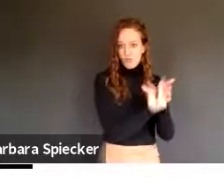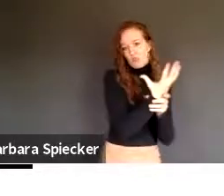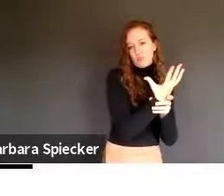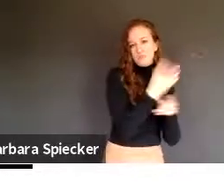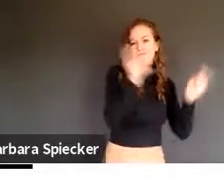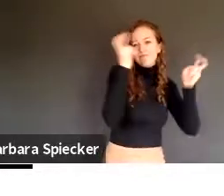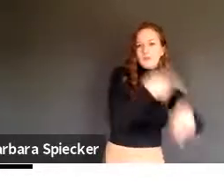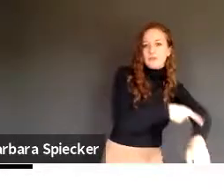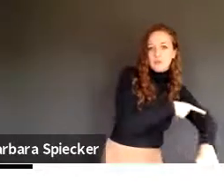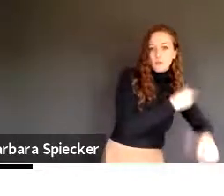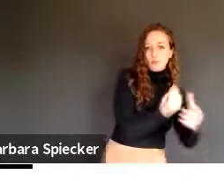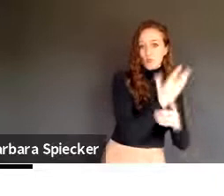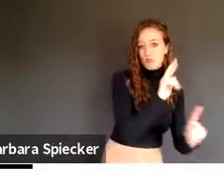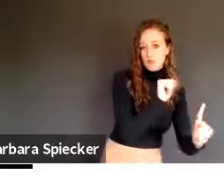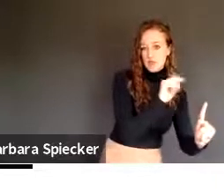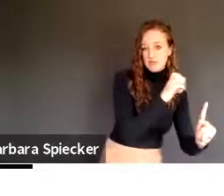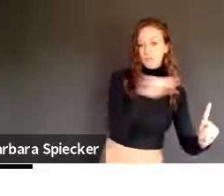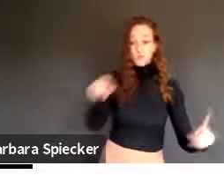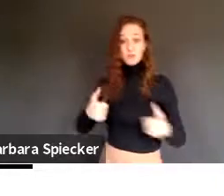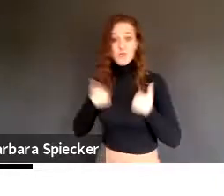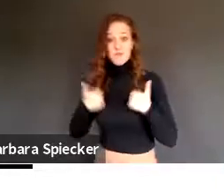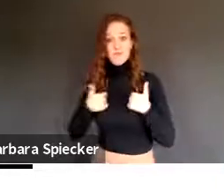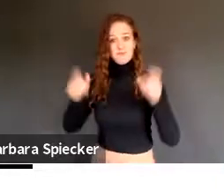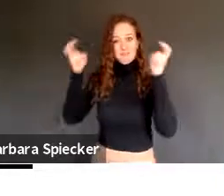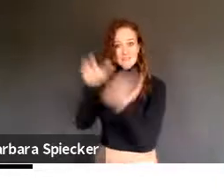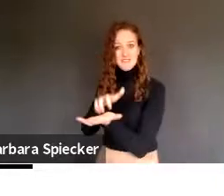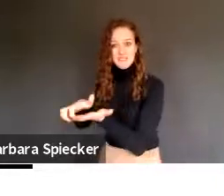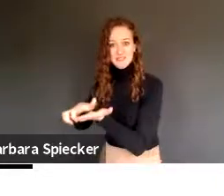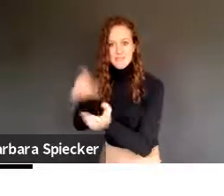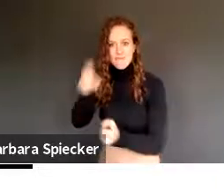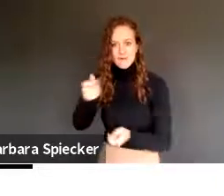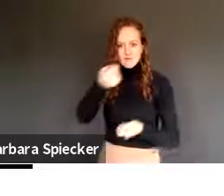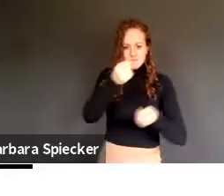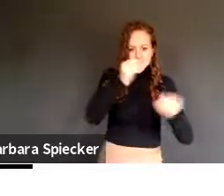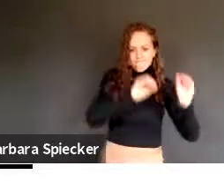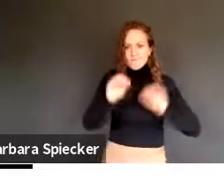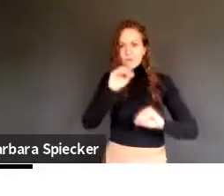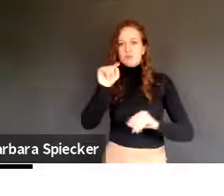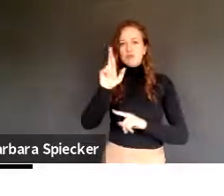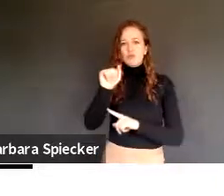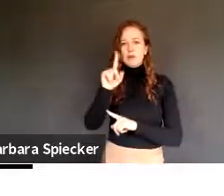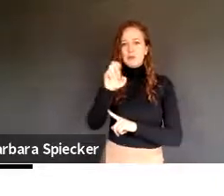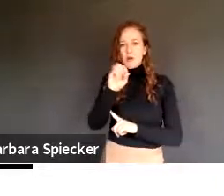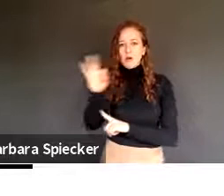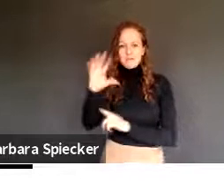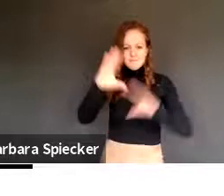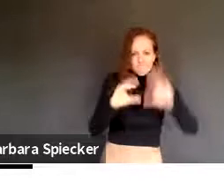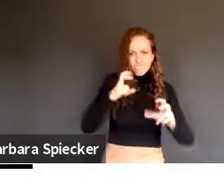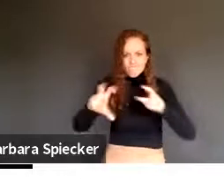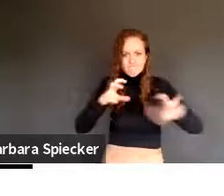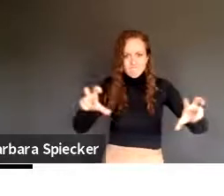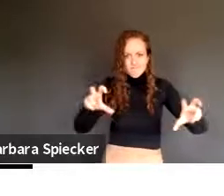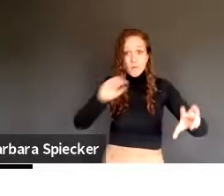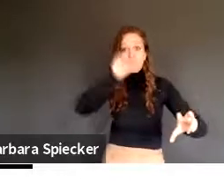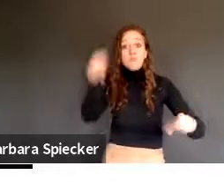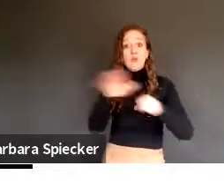of growth, in this case represented by length and growth rate metrics, as well as survival, represented by density metrics, we have